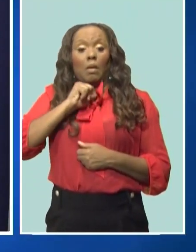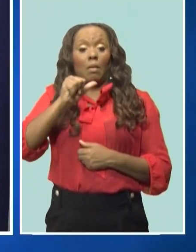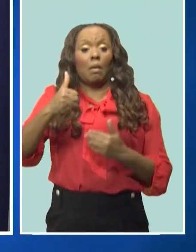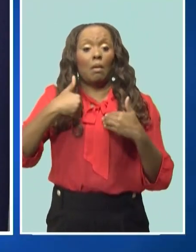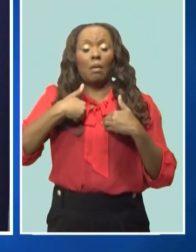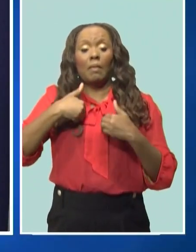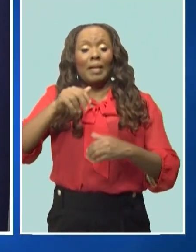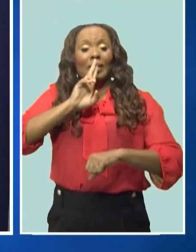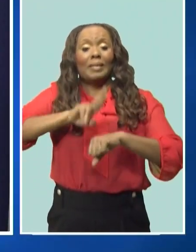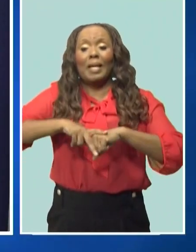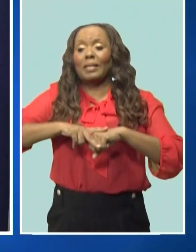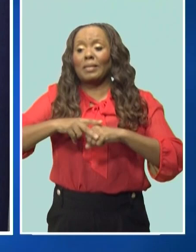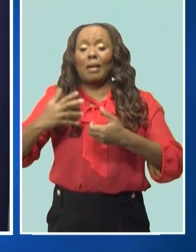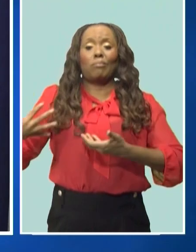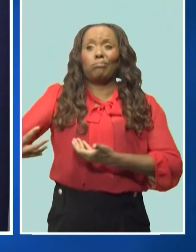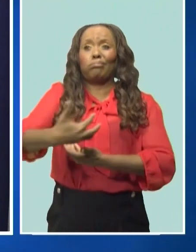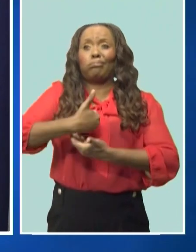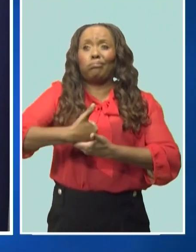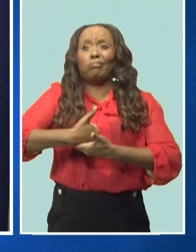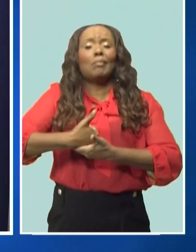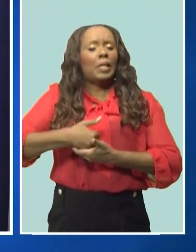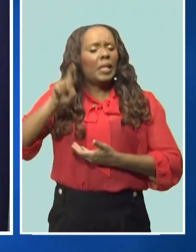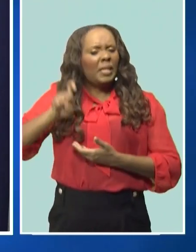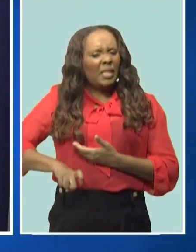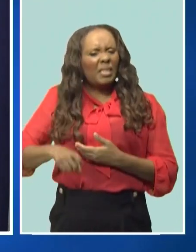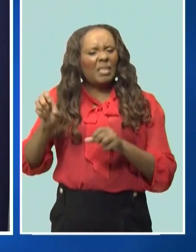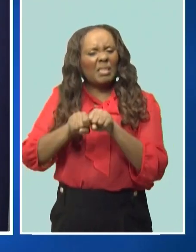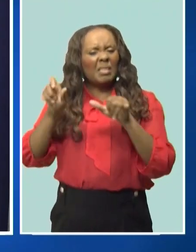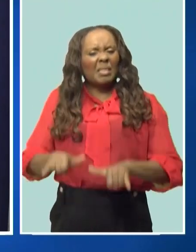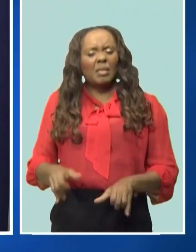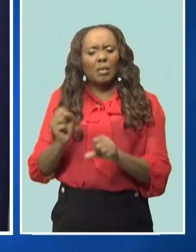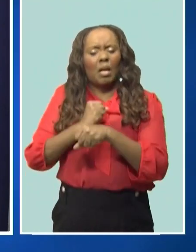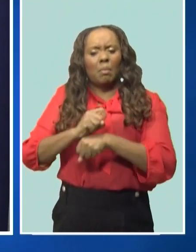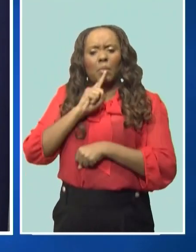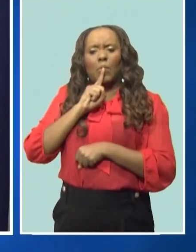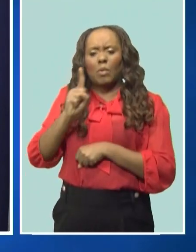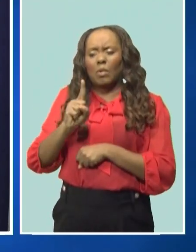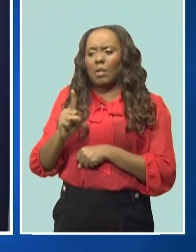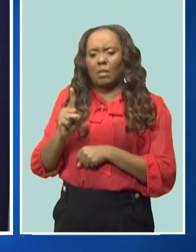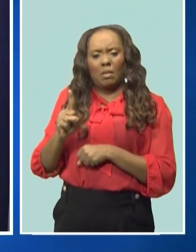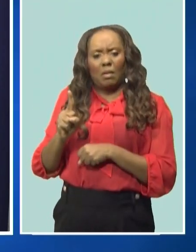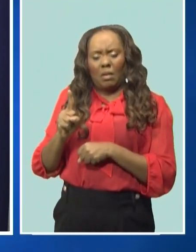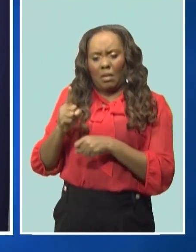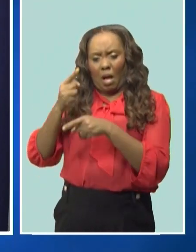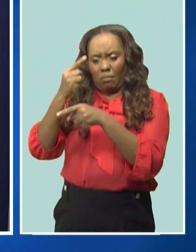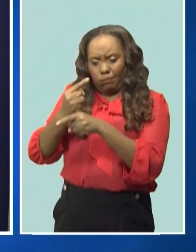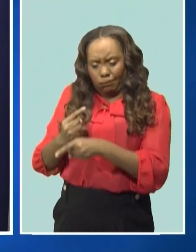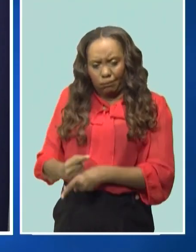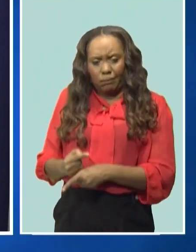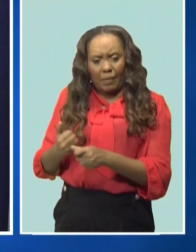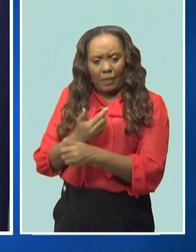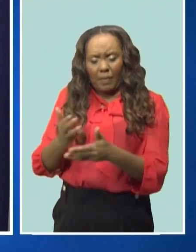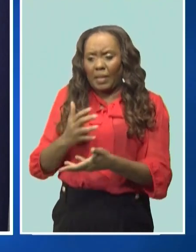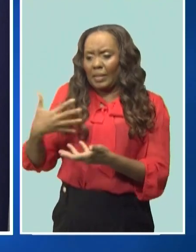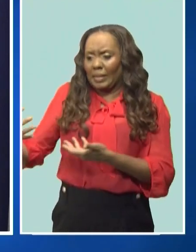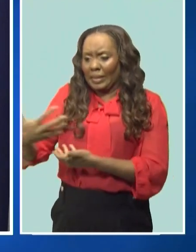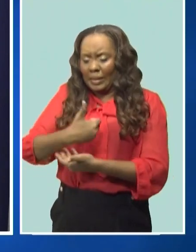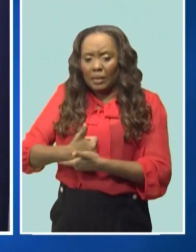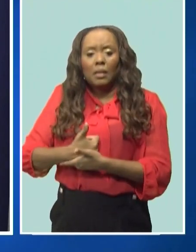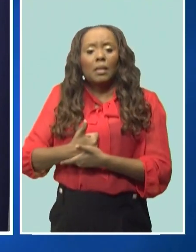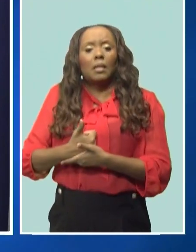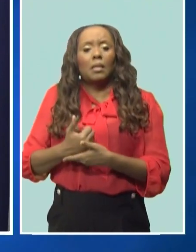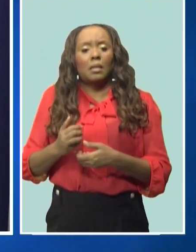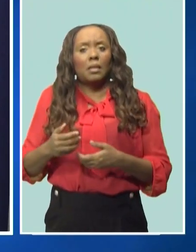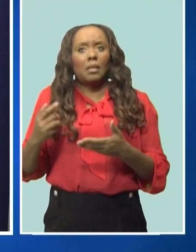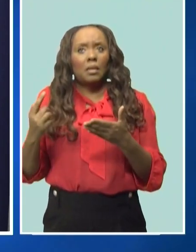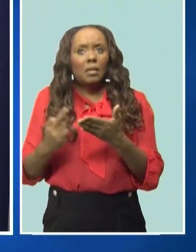data leads to duplicated systems that foster operational inefficiencies, data collection fatigue